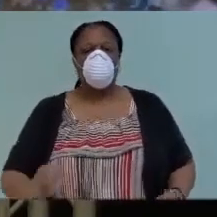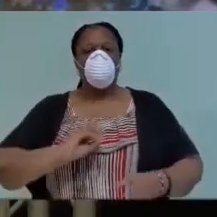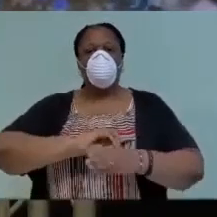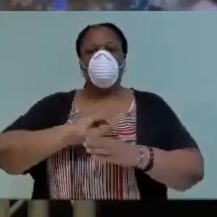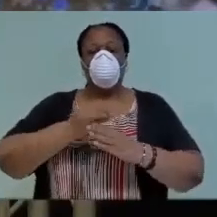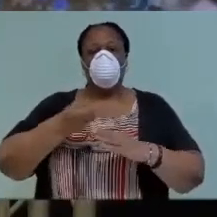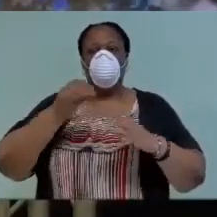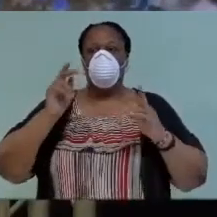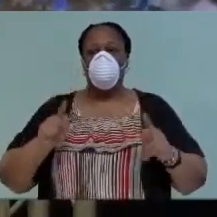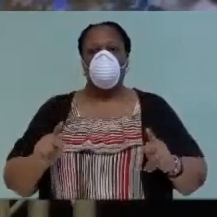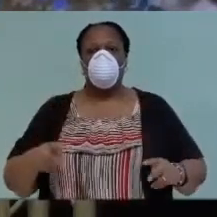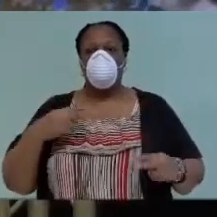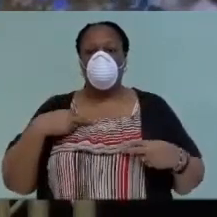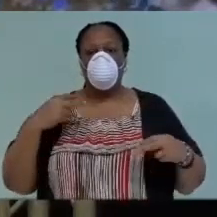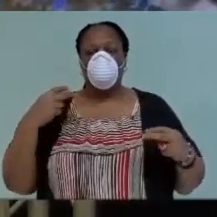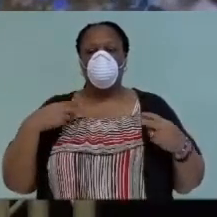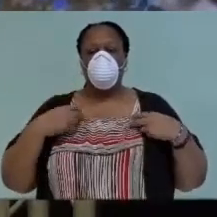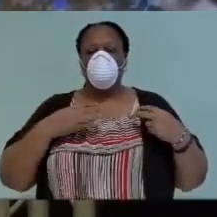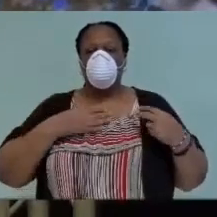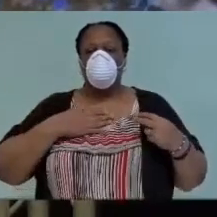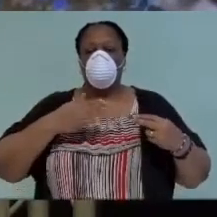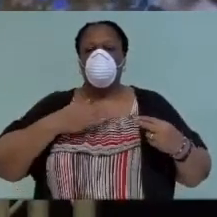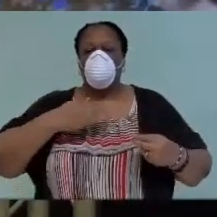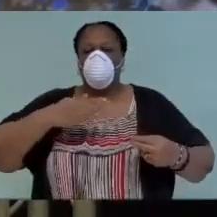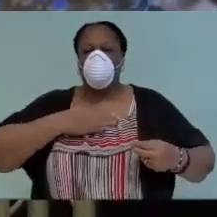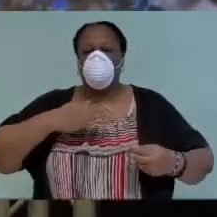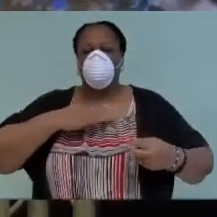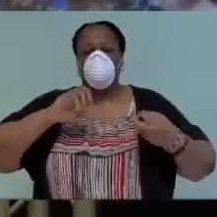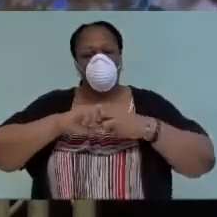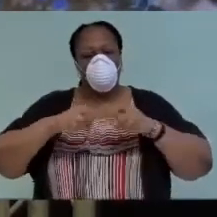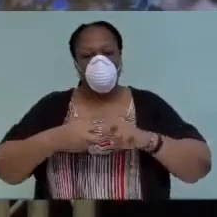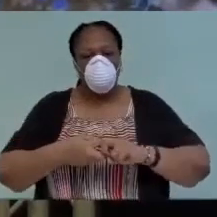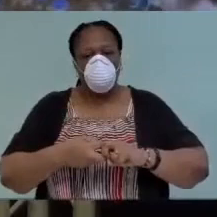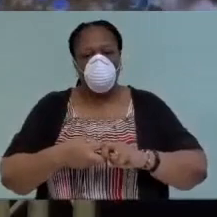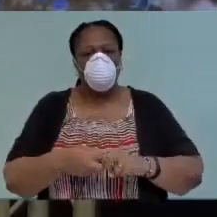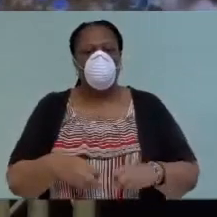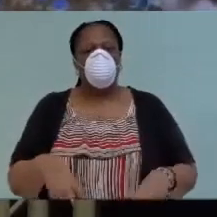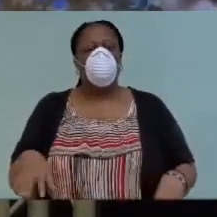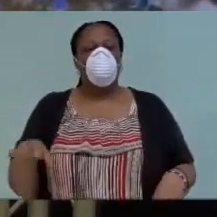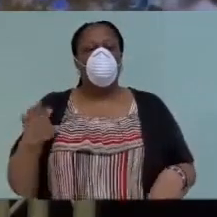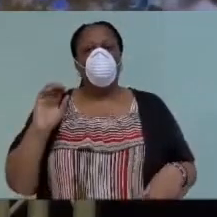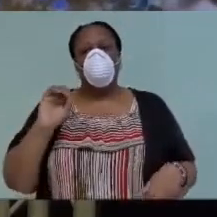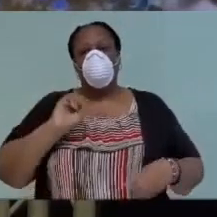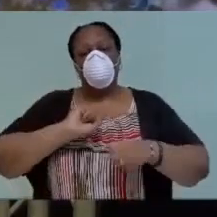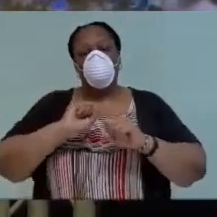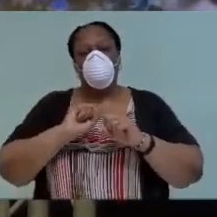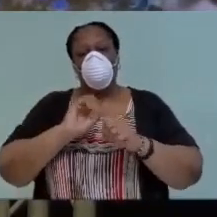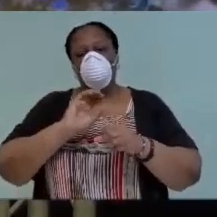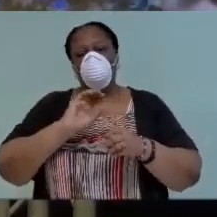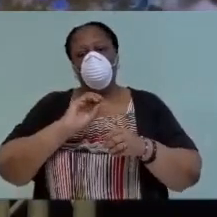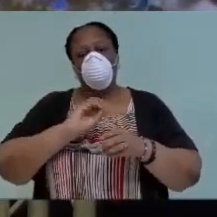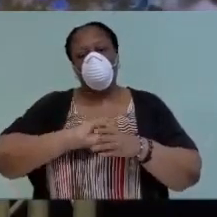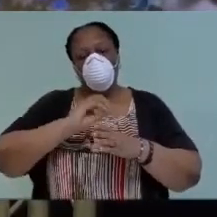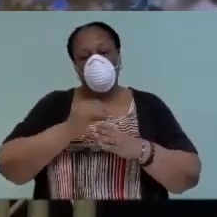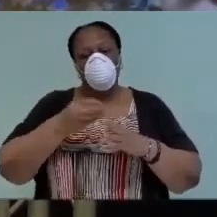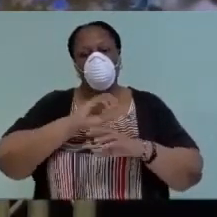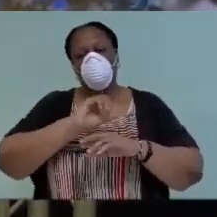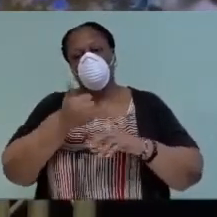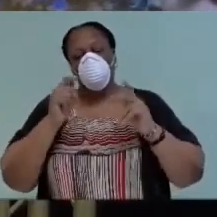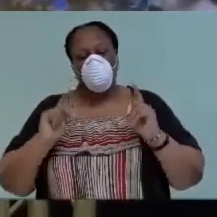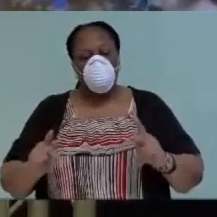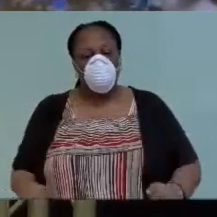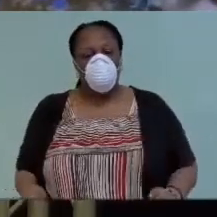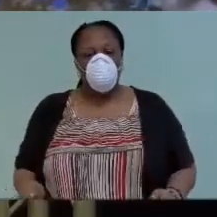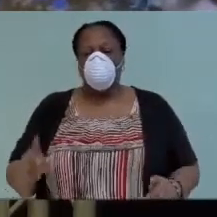or is unconscious or incapacitated or otherwise unable to remove the cover without assistance.